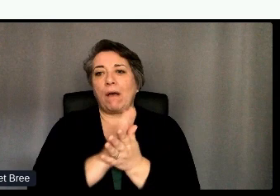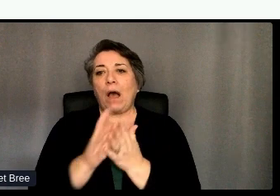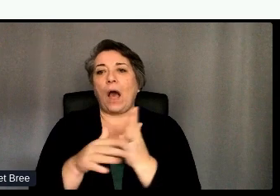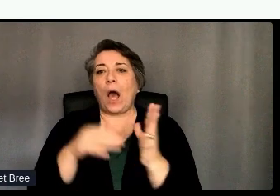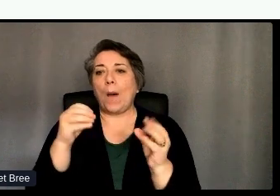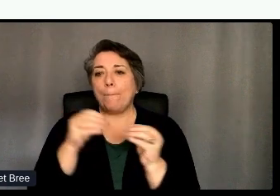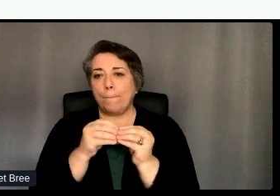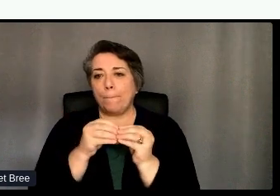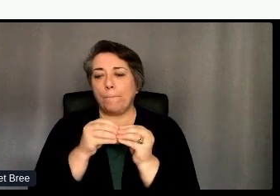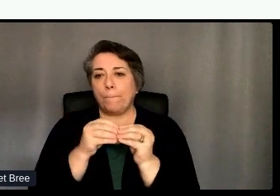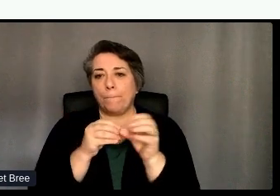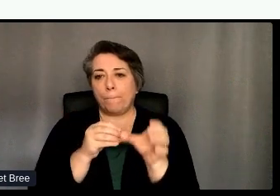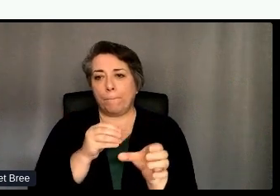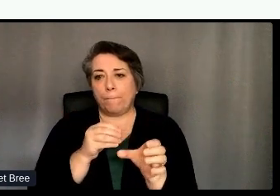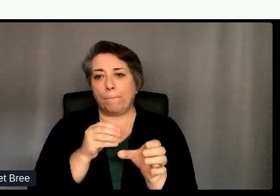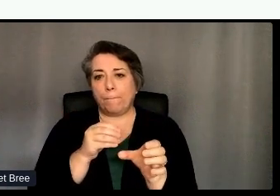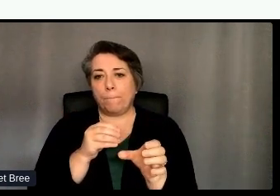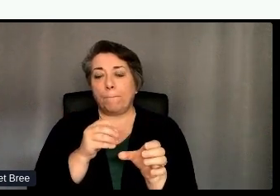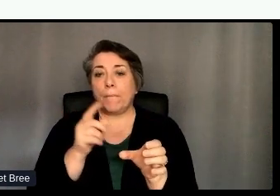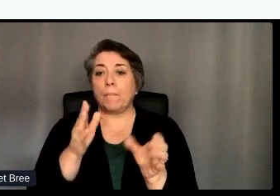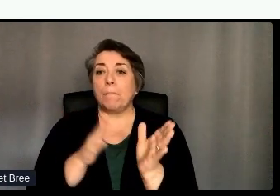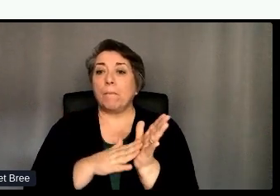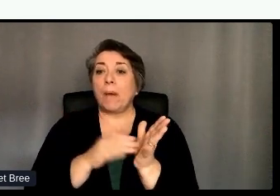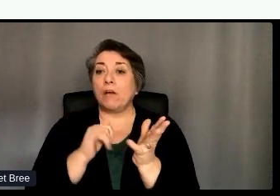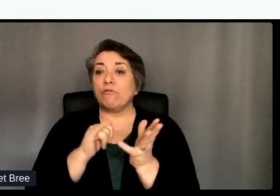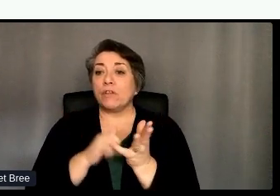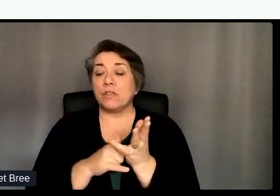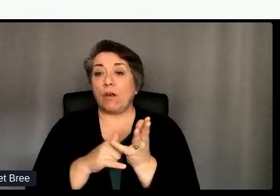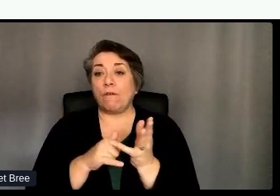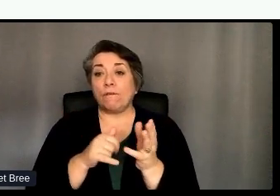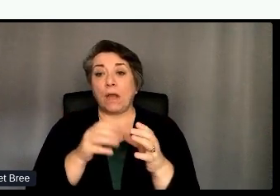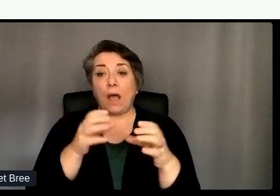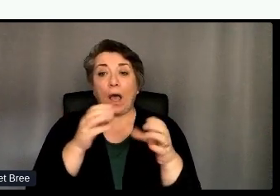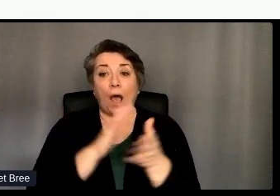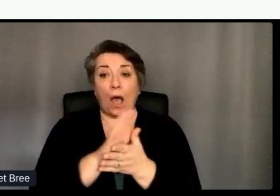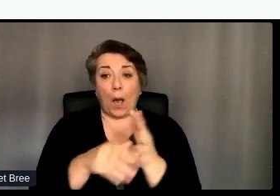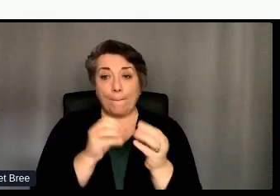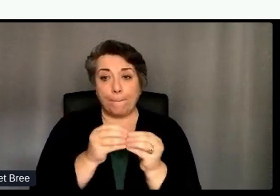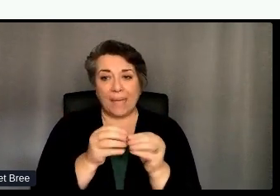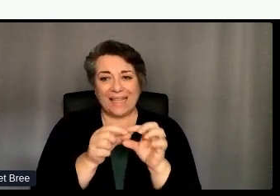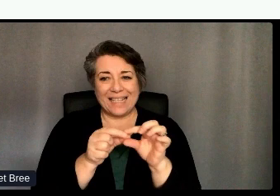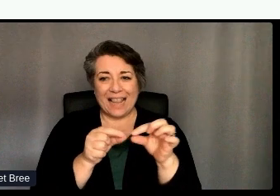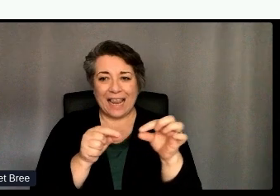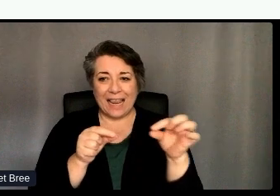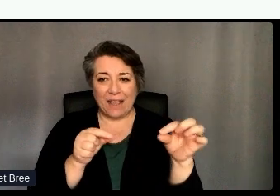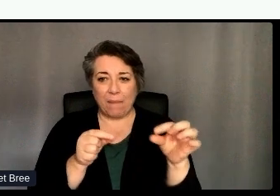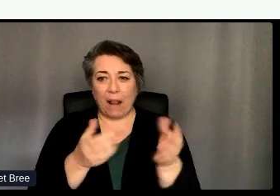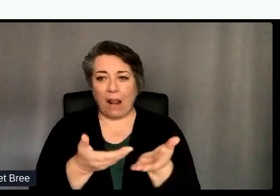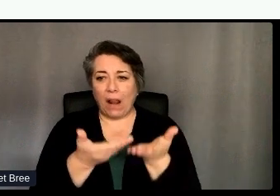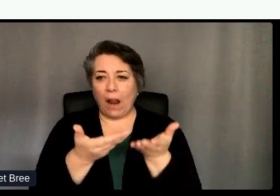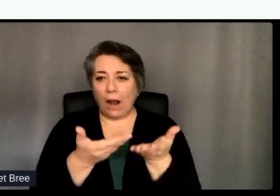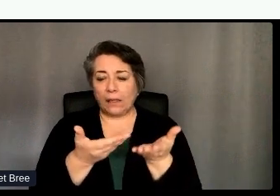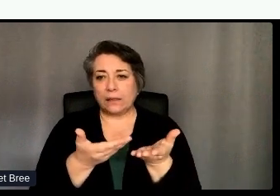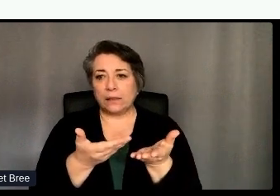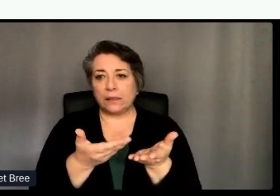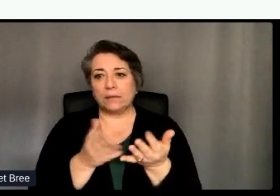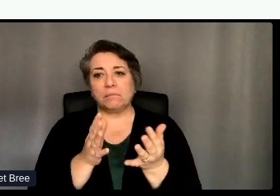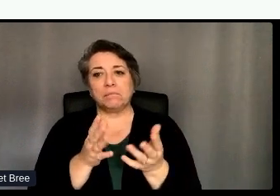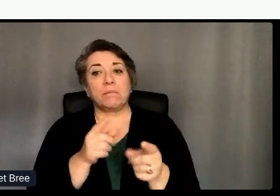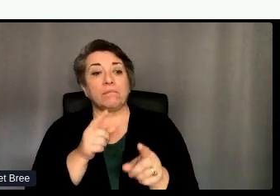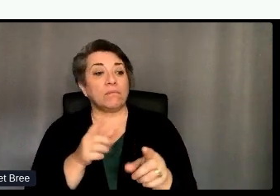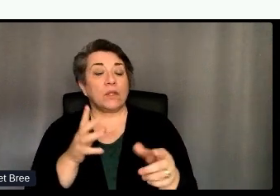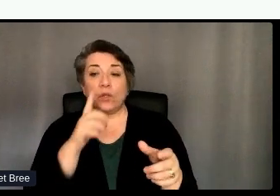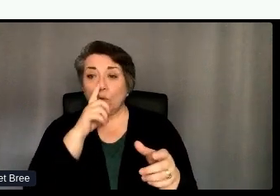The Microsoft Adaptive Hub has a slim, light design and enables you to increase your productivity by connecting